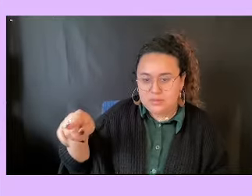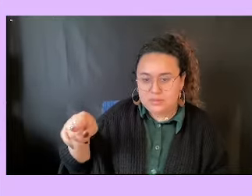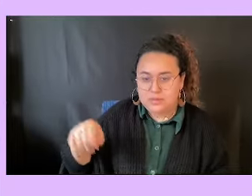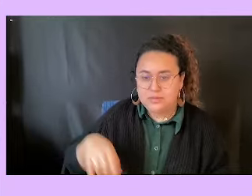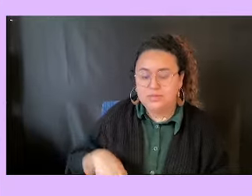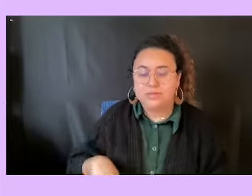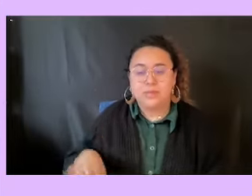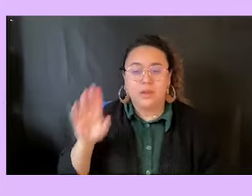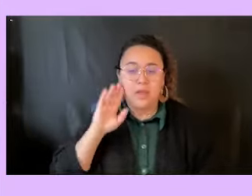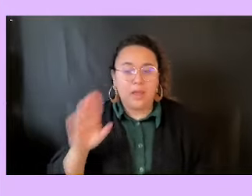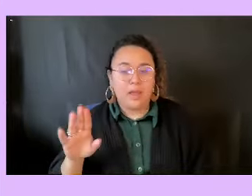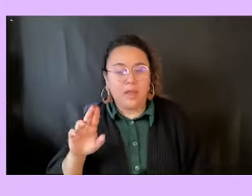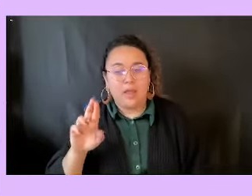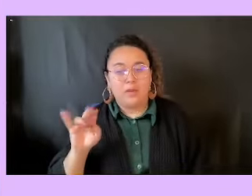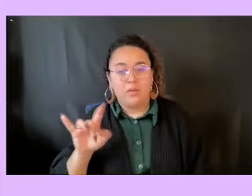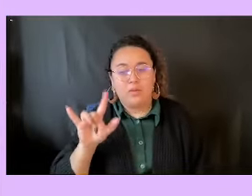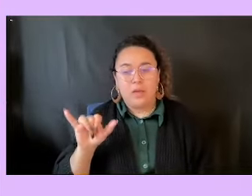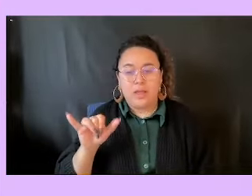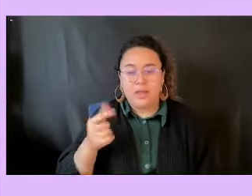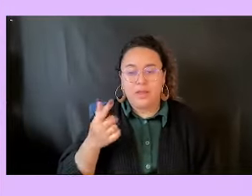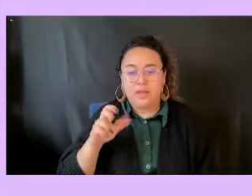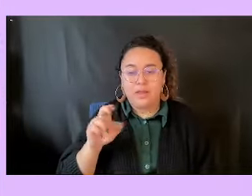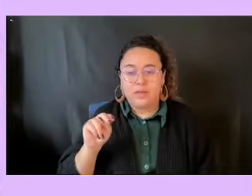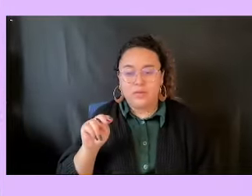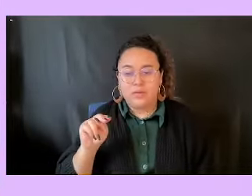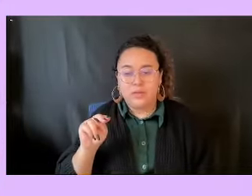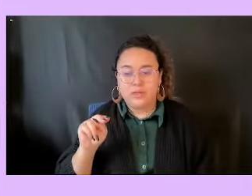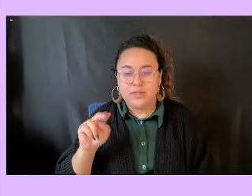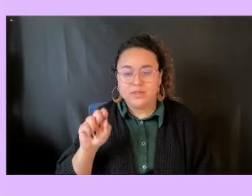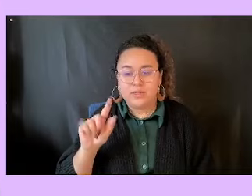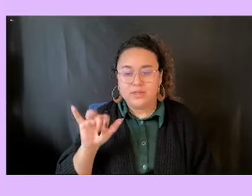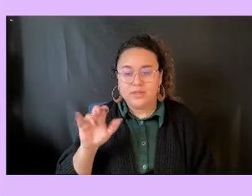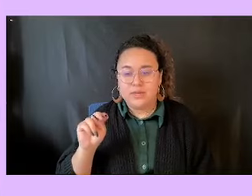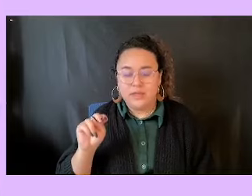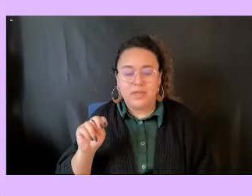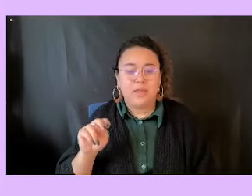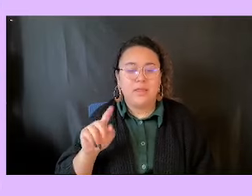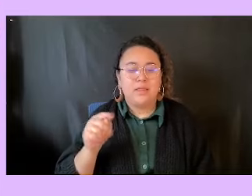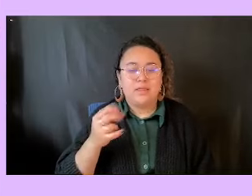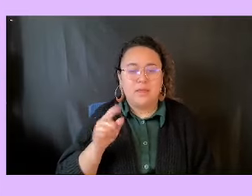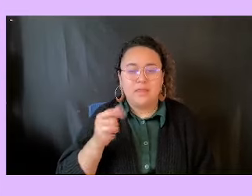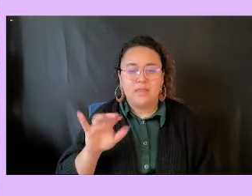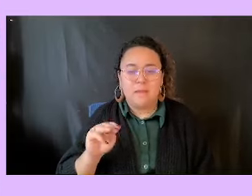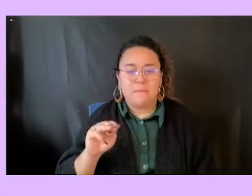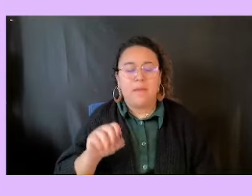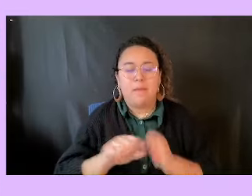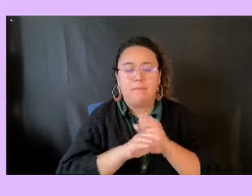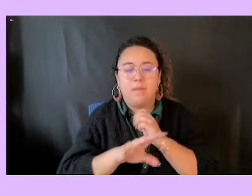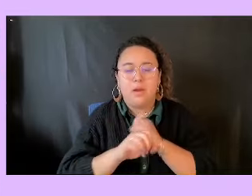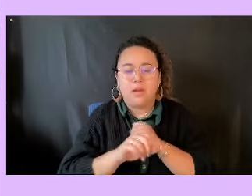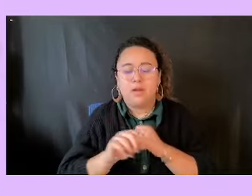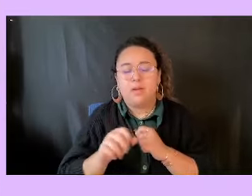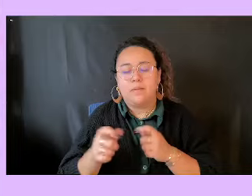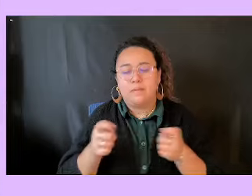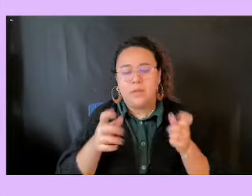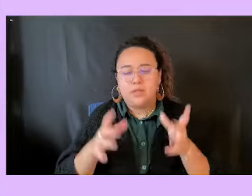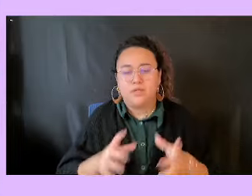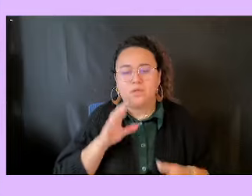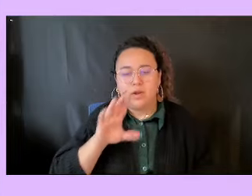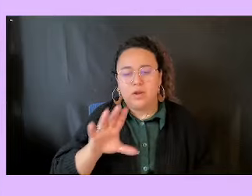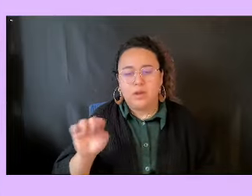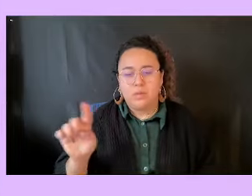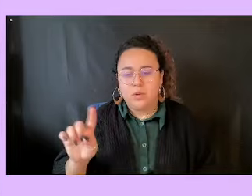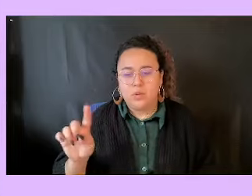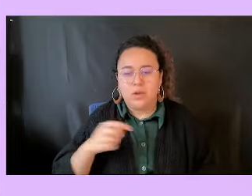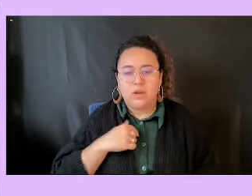Hello, Riley Greenstein, they, them. I'm the marketing and communications manager at Company One Theater. I have fair